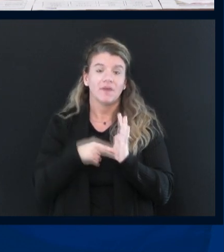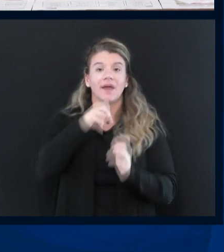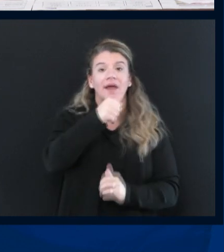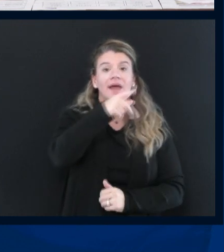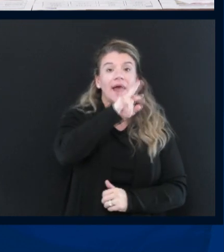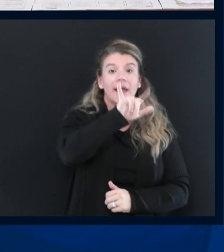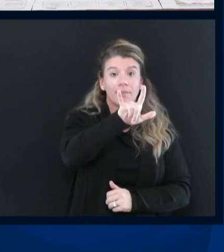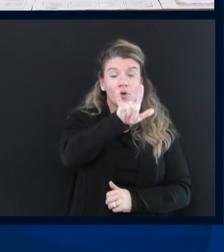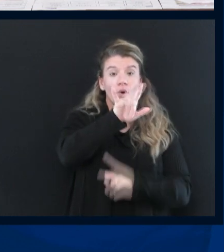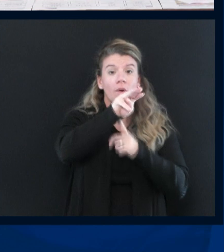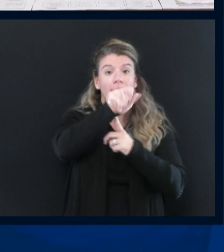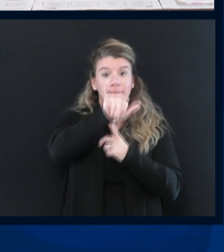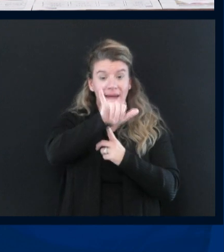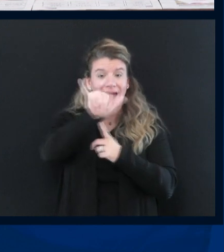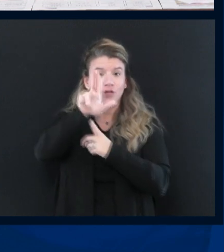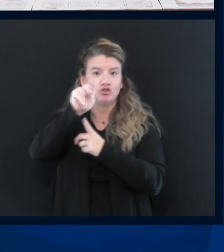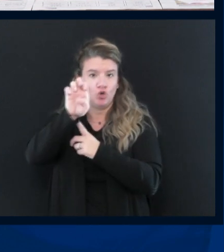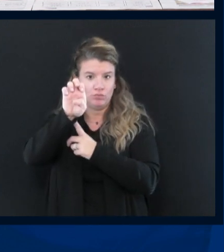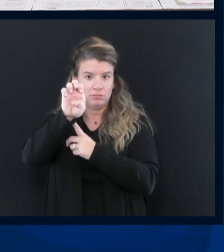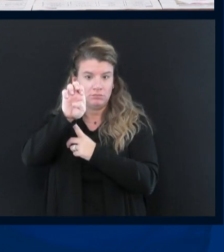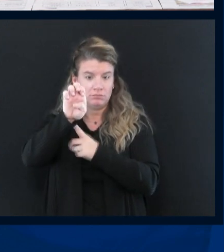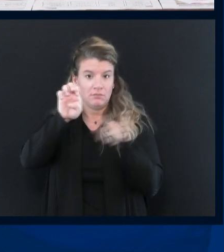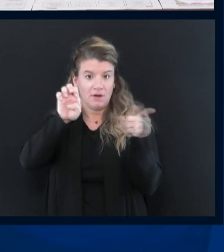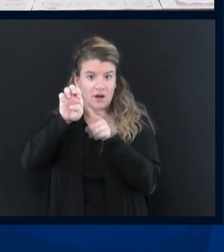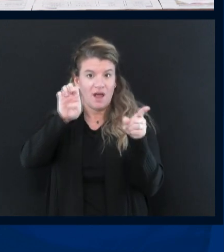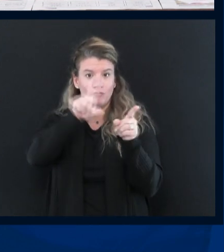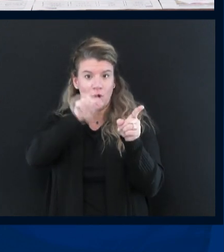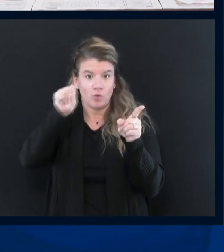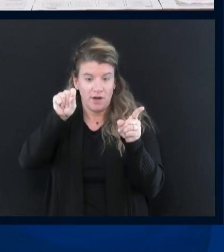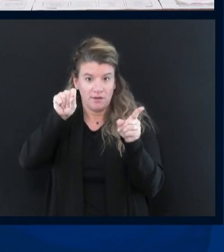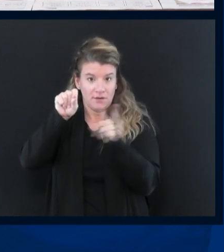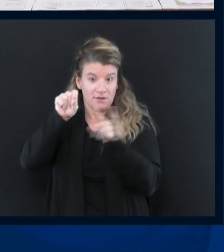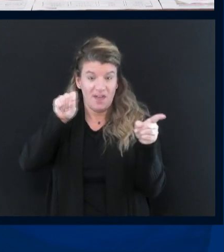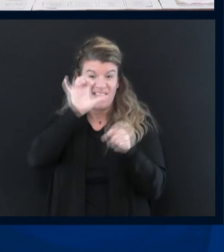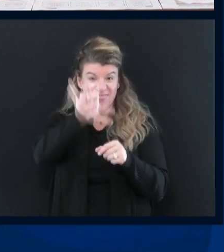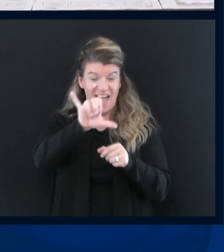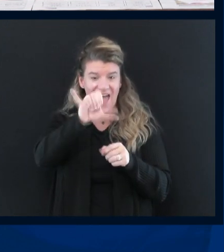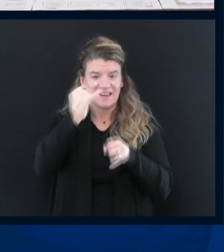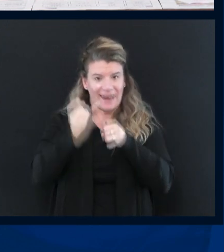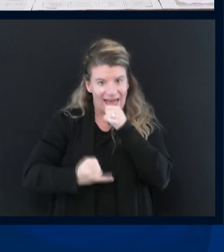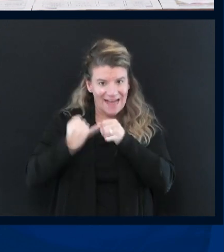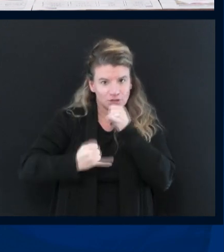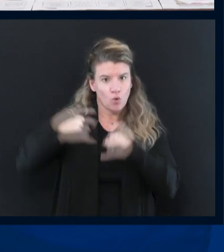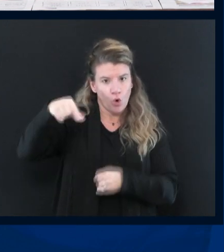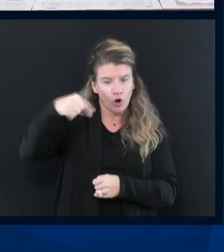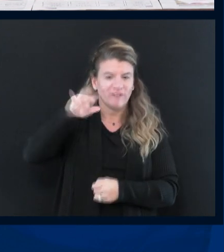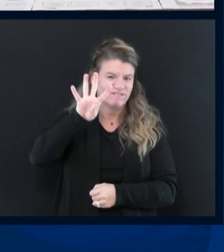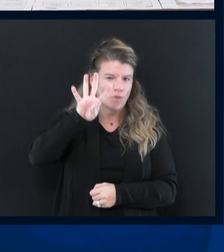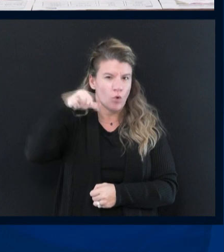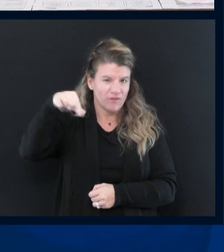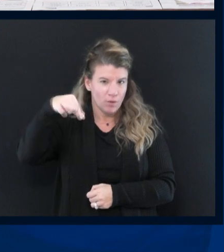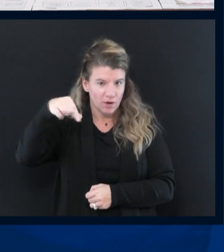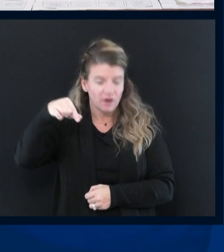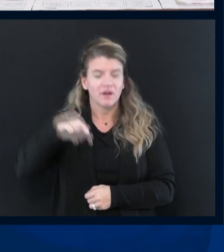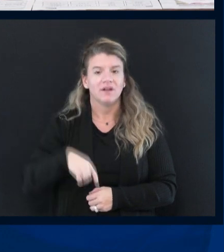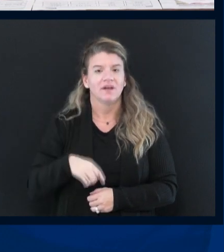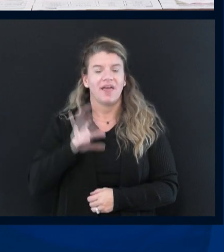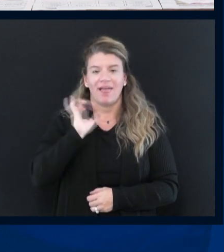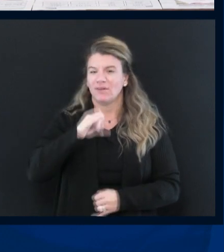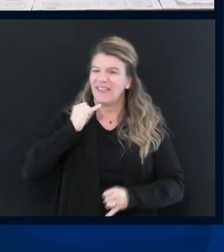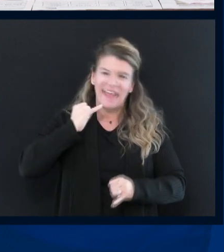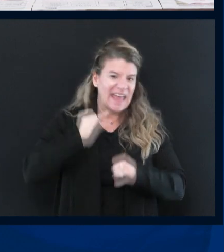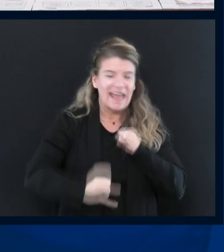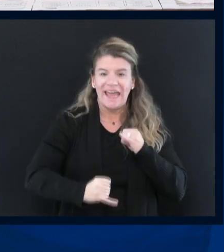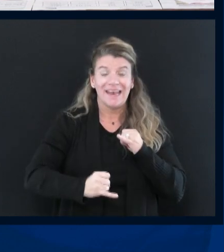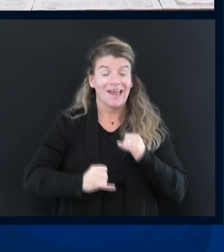April, May, June of 2020, right in the thrust of